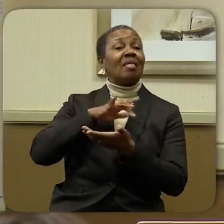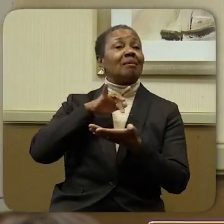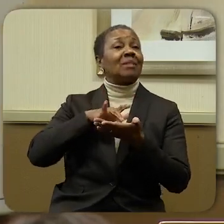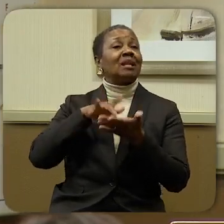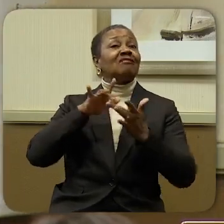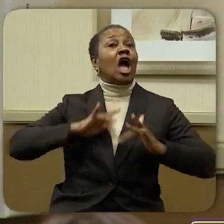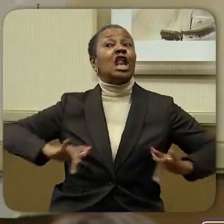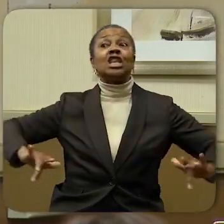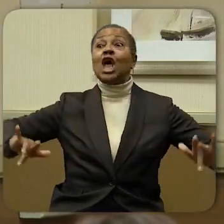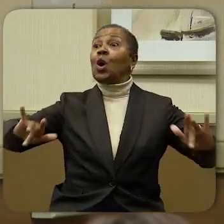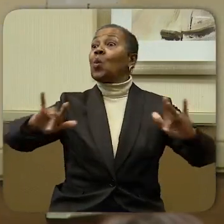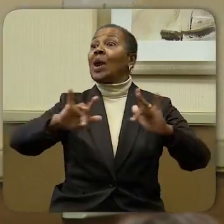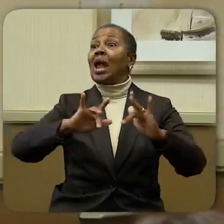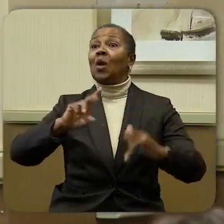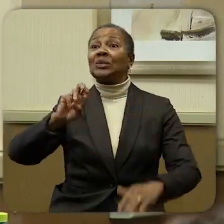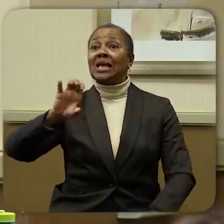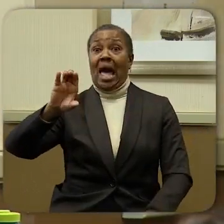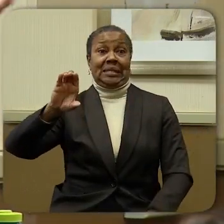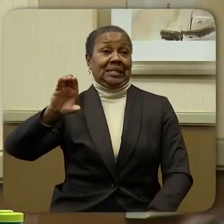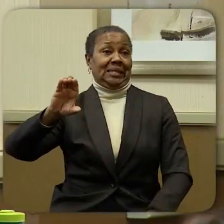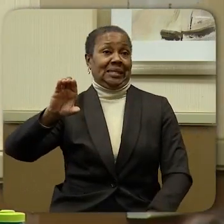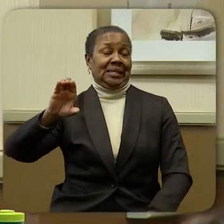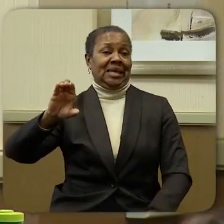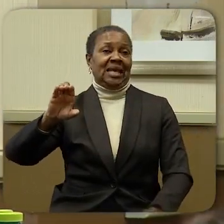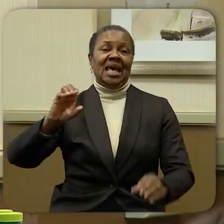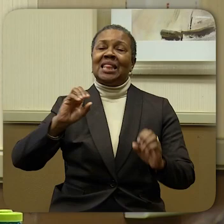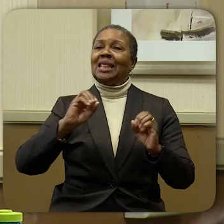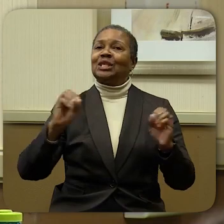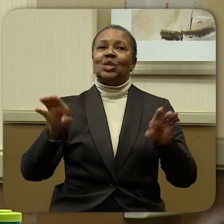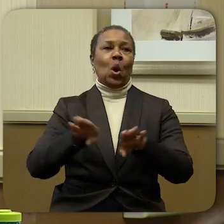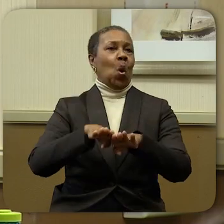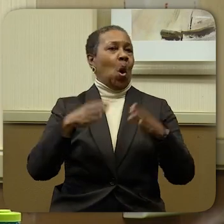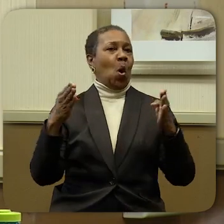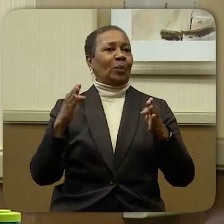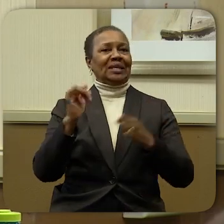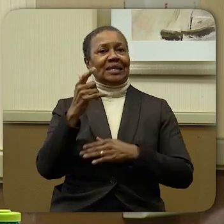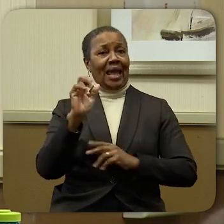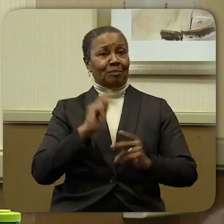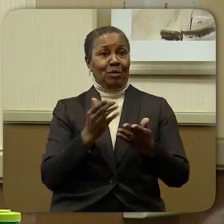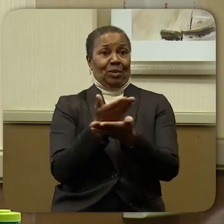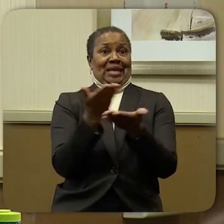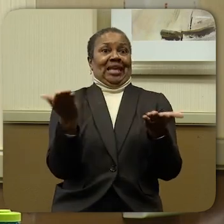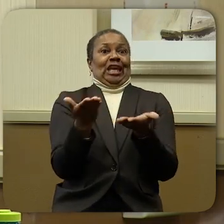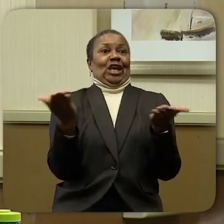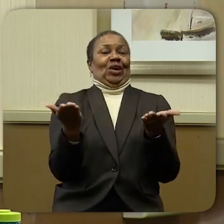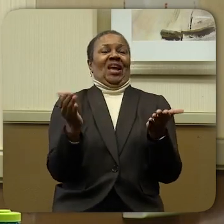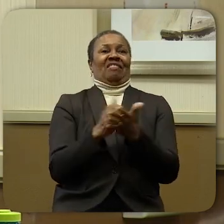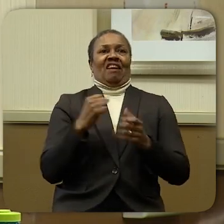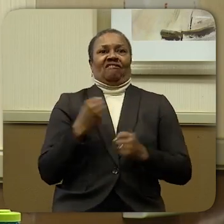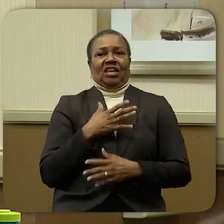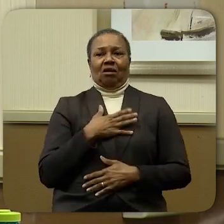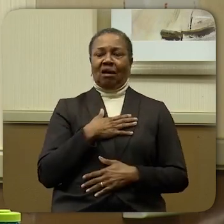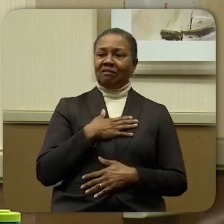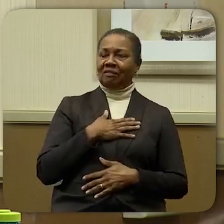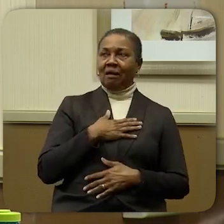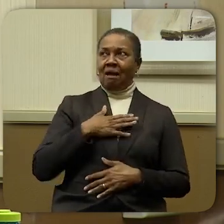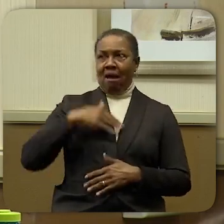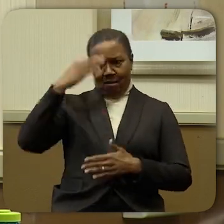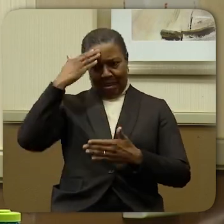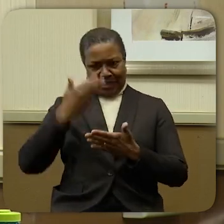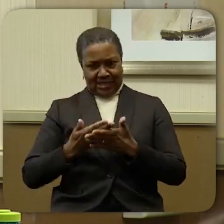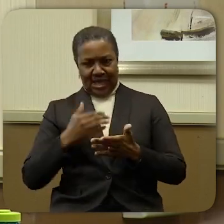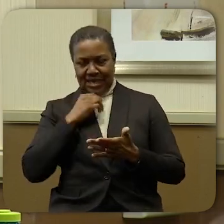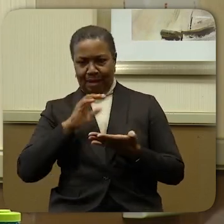nowhere in Wisconsin. There's not openly gay people up here. and that fear of like my son not